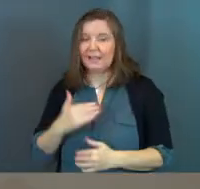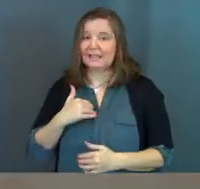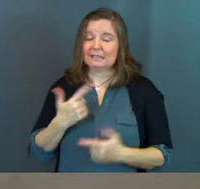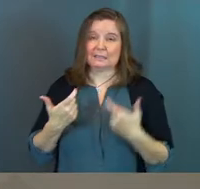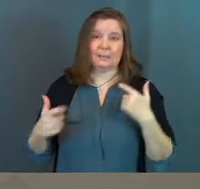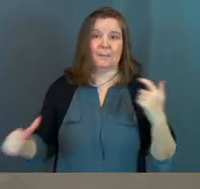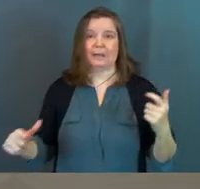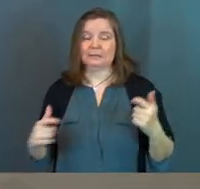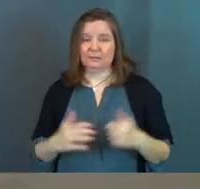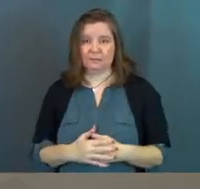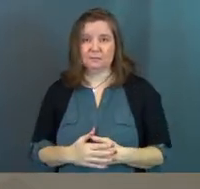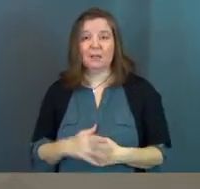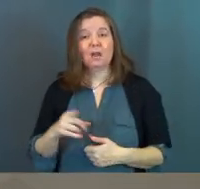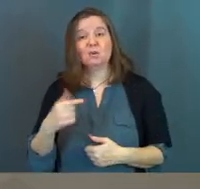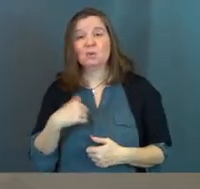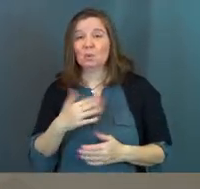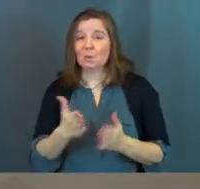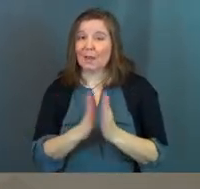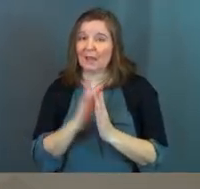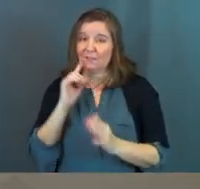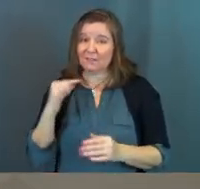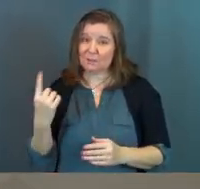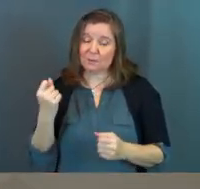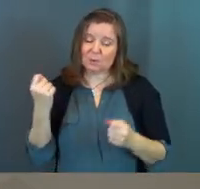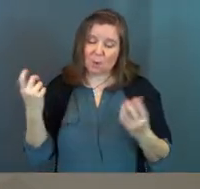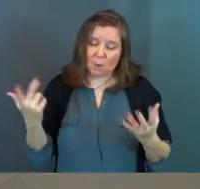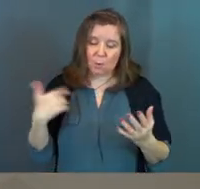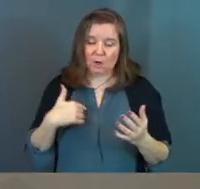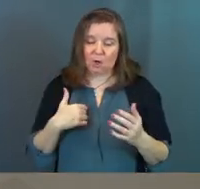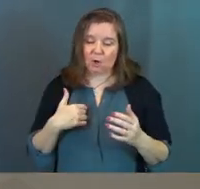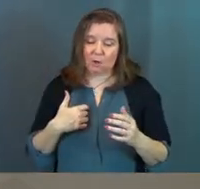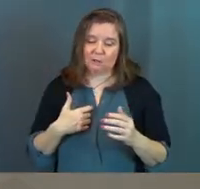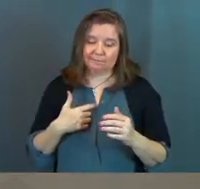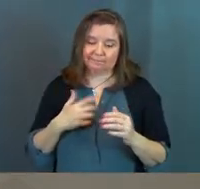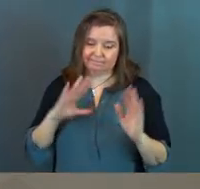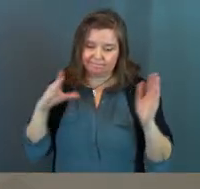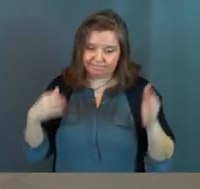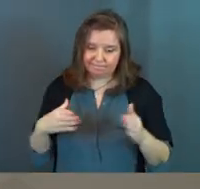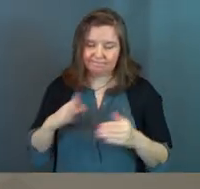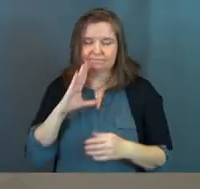This is massive. This is massive. And you guys asked for this one, so we're going to go after it.